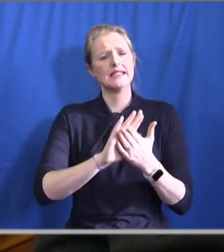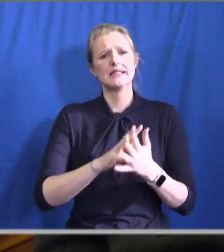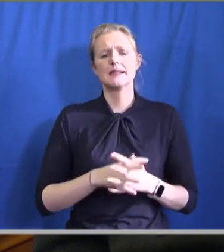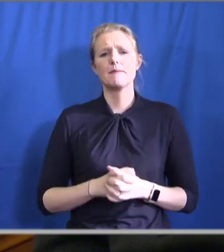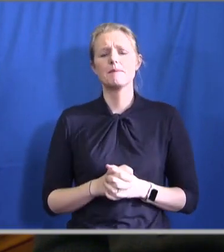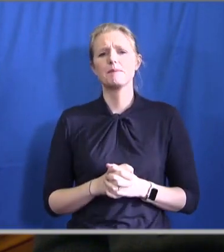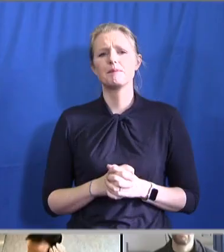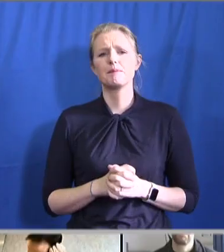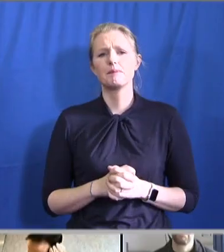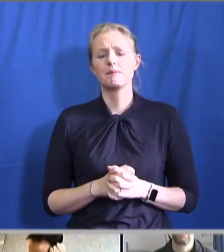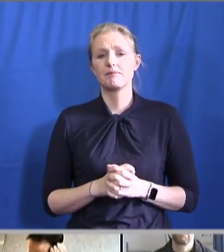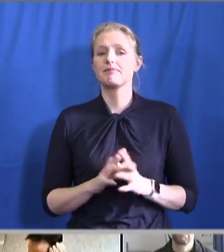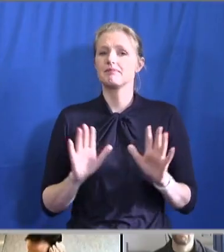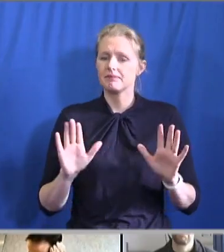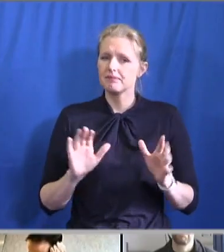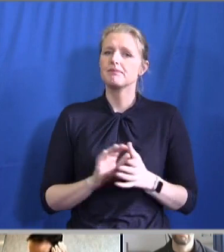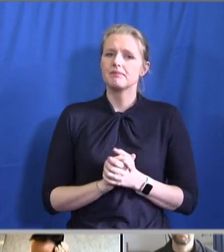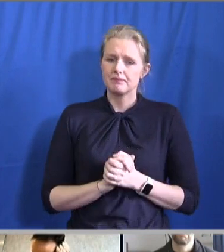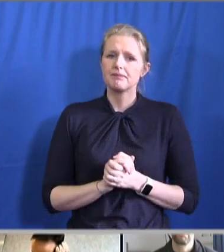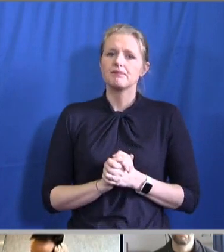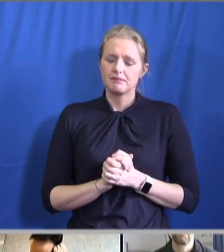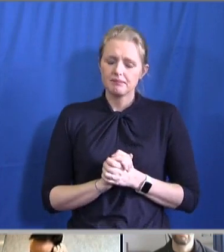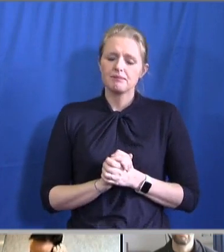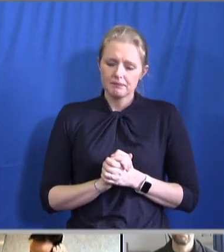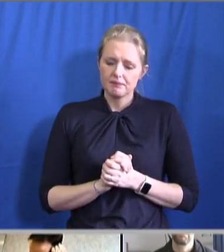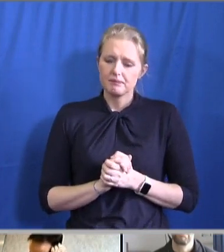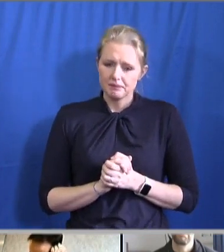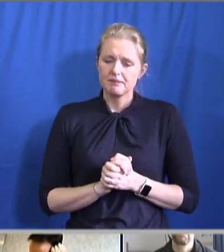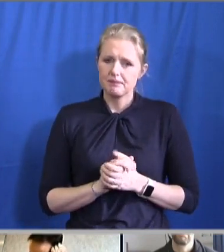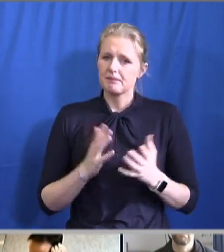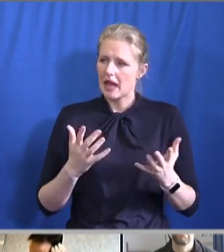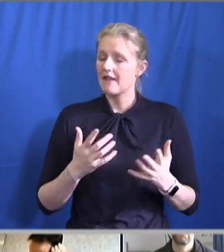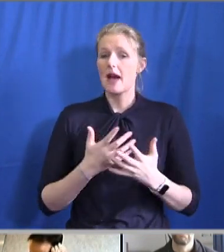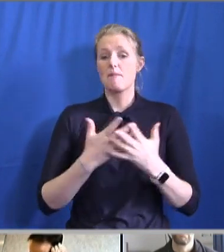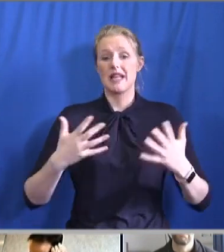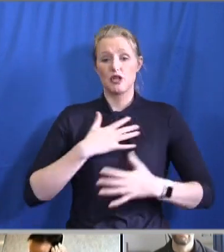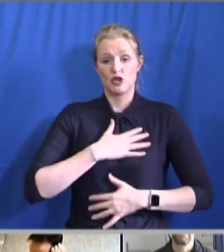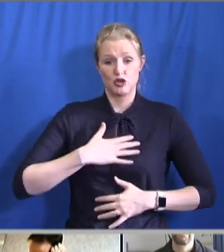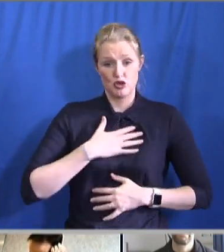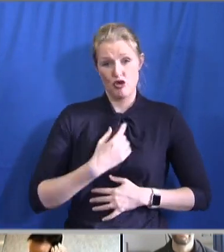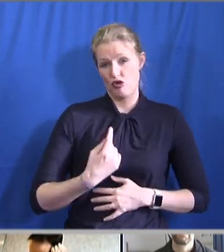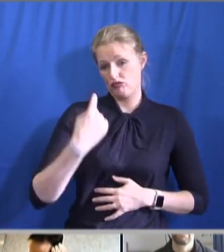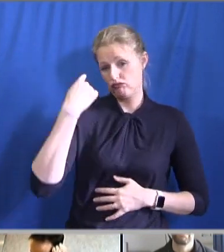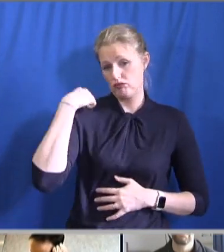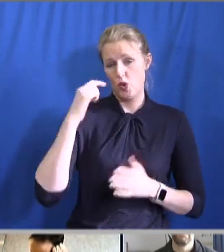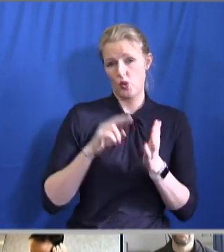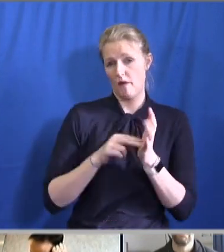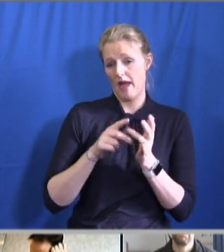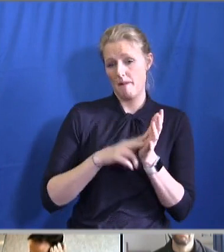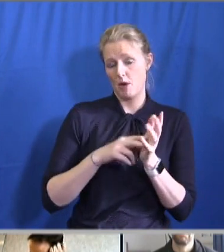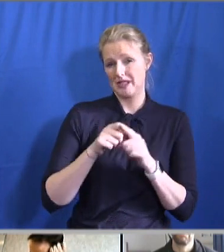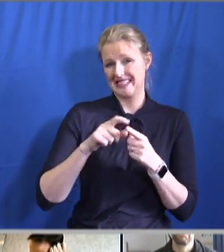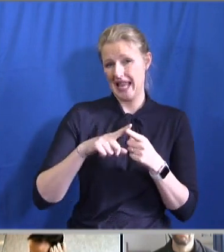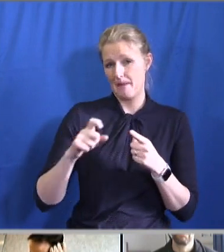David, in regards to the additionality that we provided, part of our concern back in November and December last year was actually the